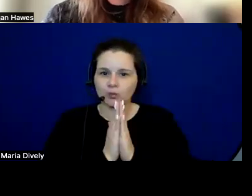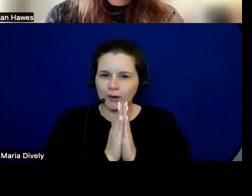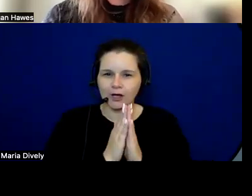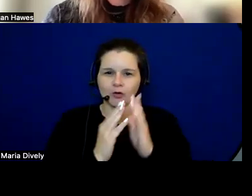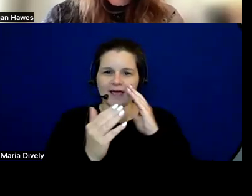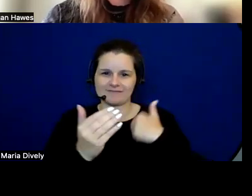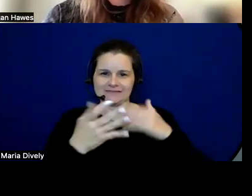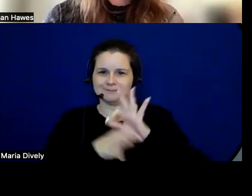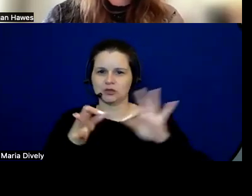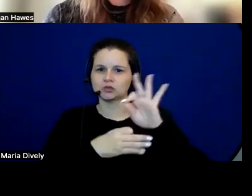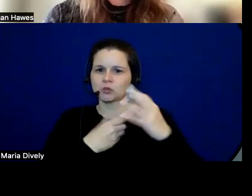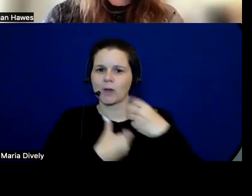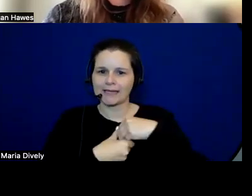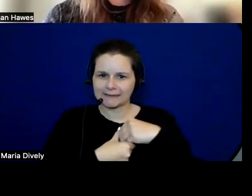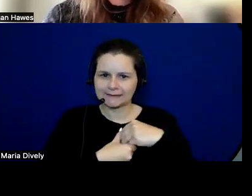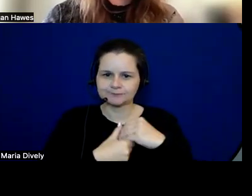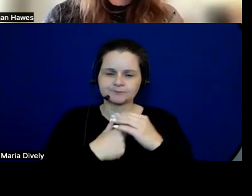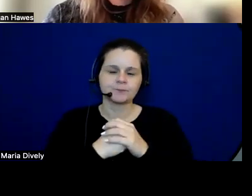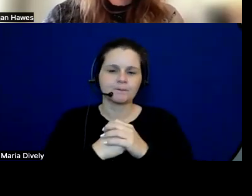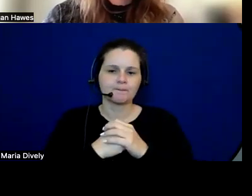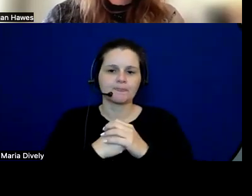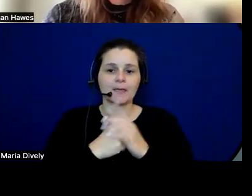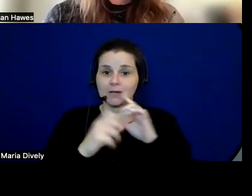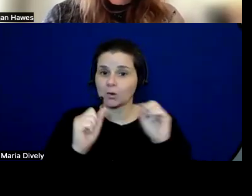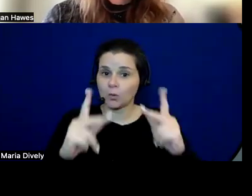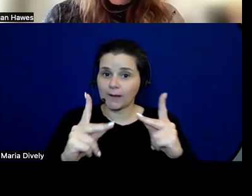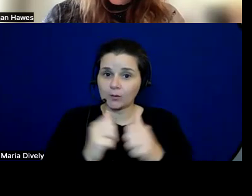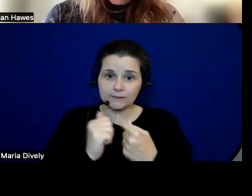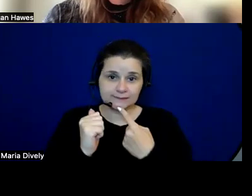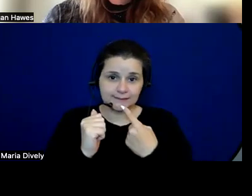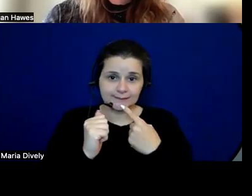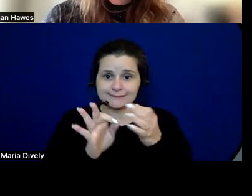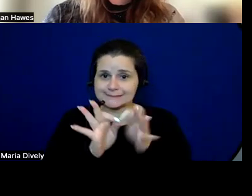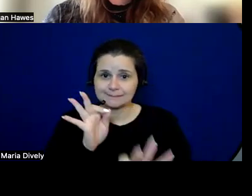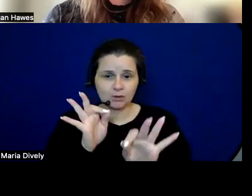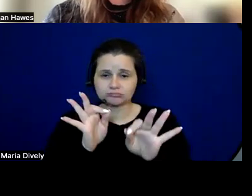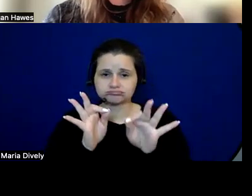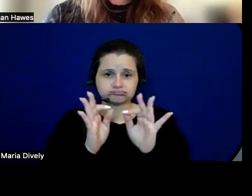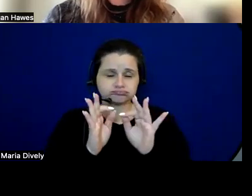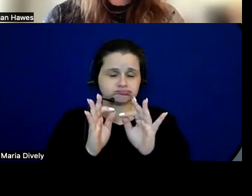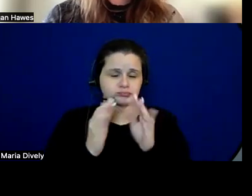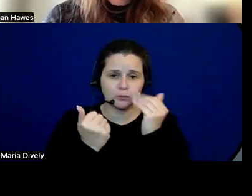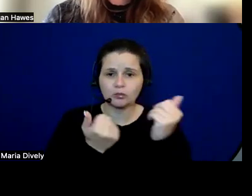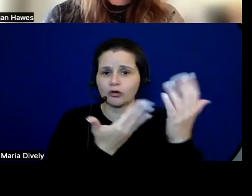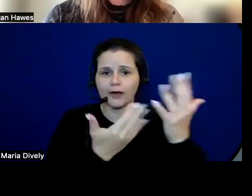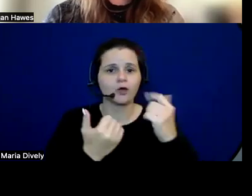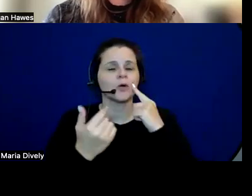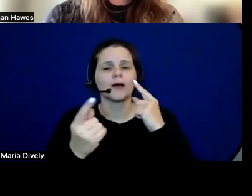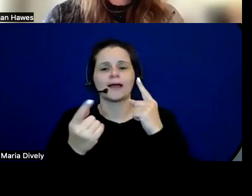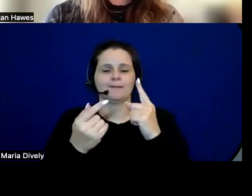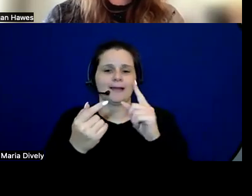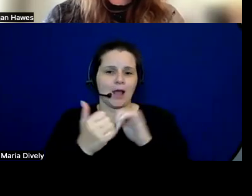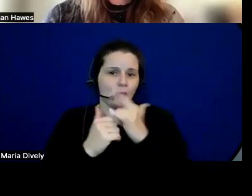spirituality and being okay with saying just a simple prayer and how it looks and how it